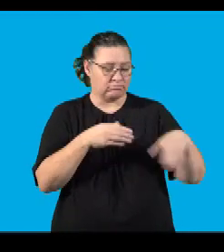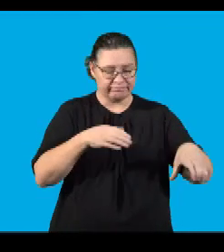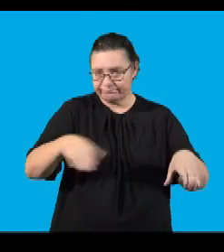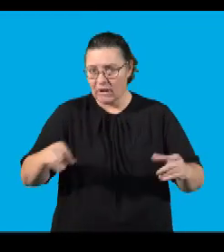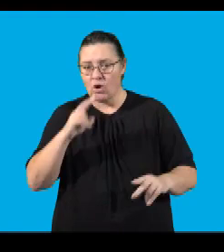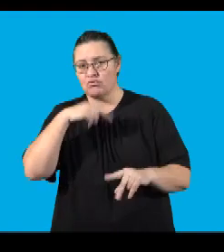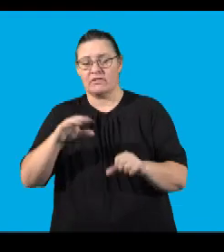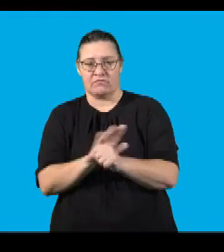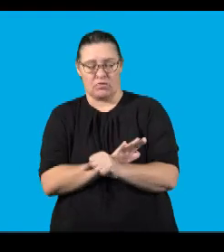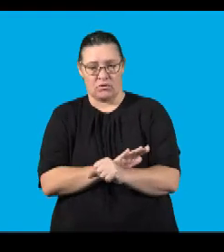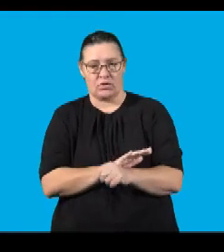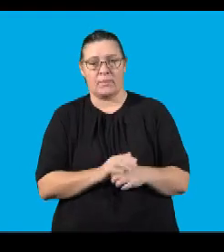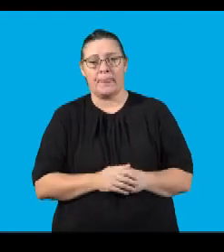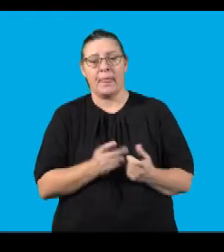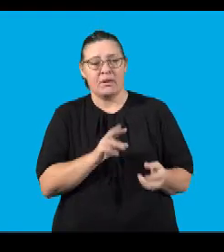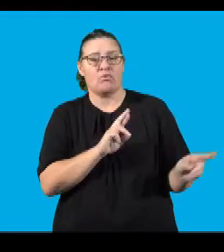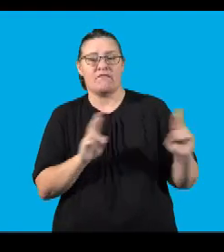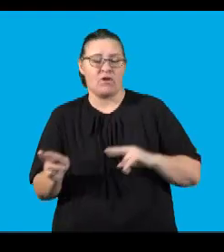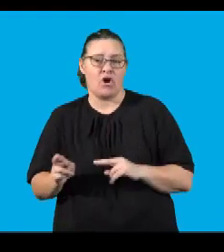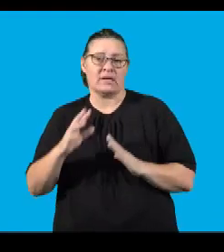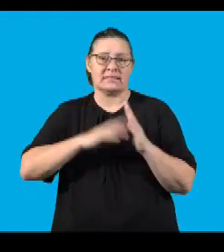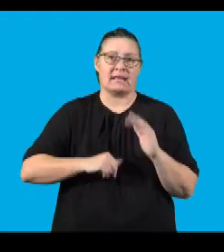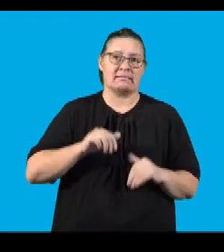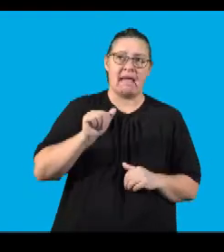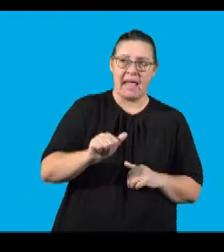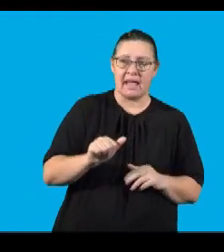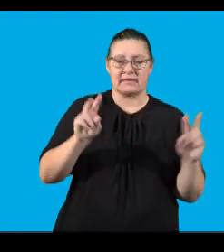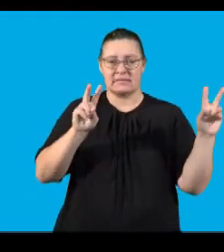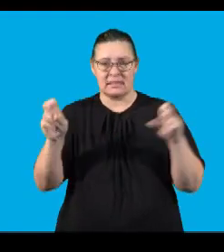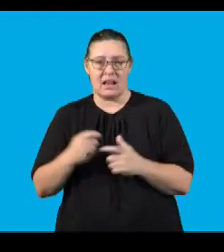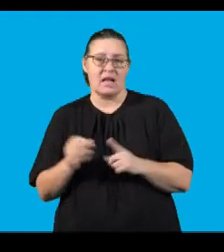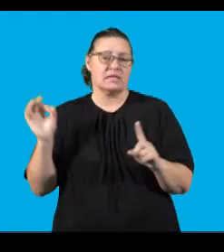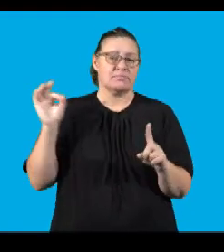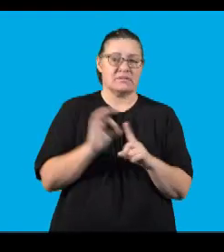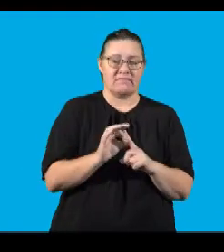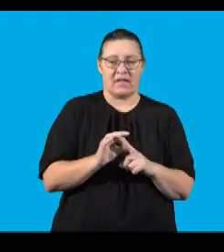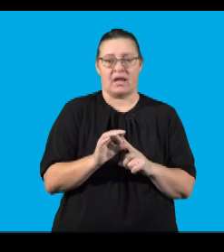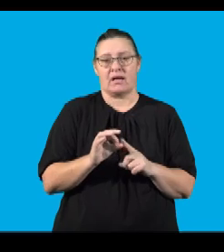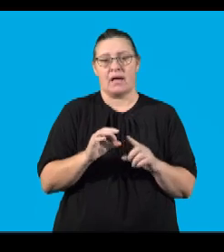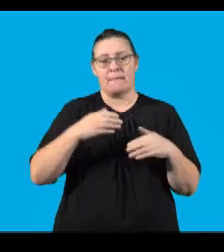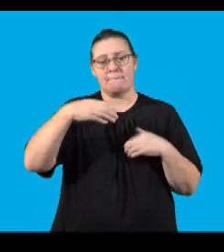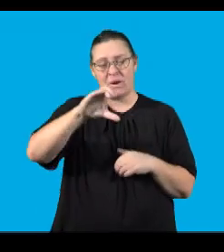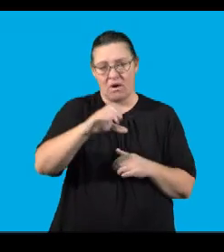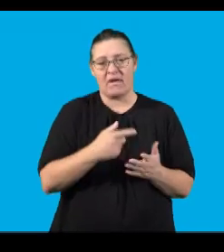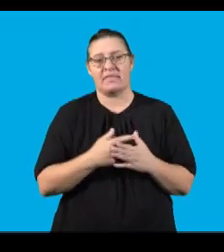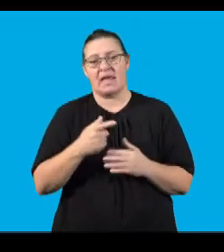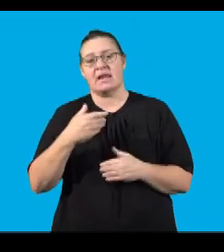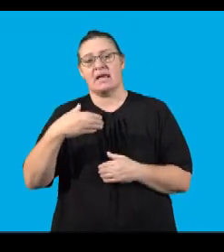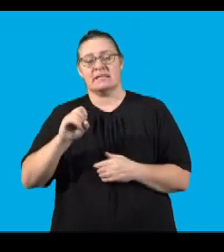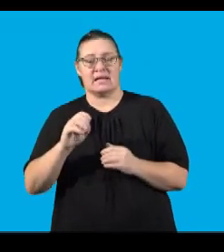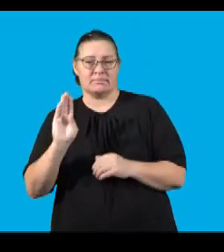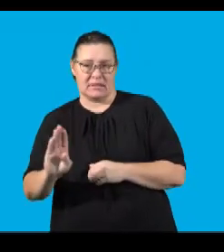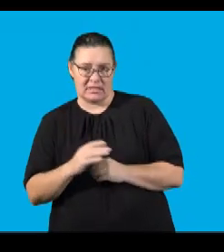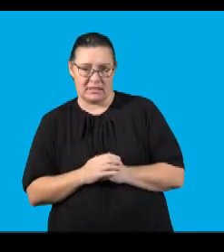answer all aspects. So it could be referring to text A's title, a specific paragraph in text A, and then